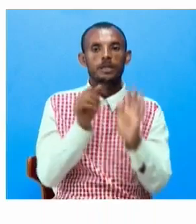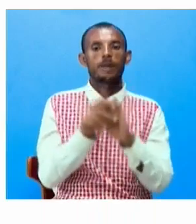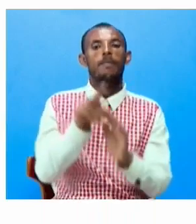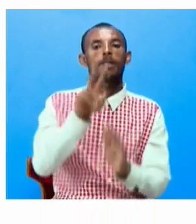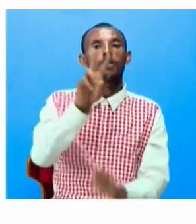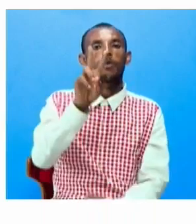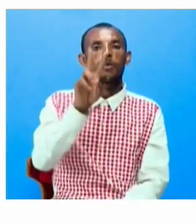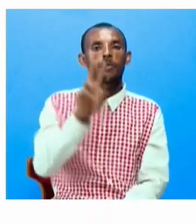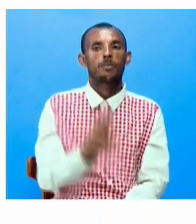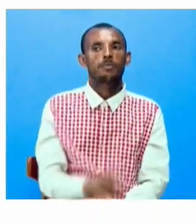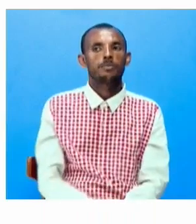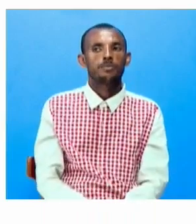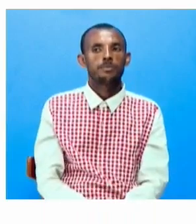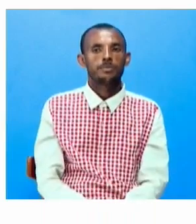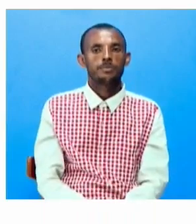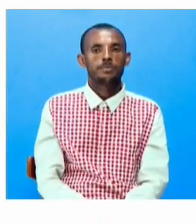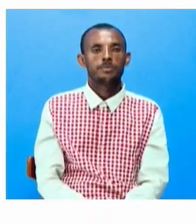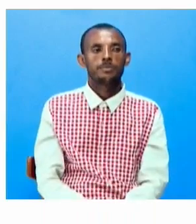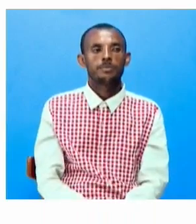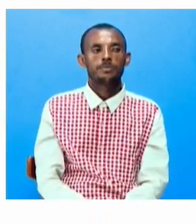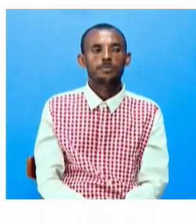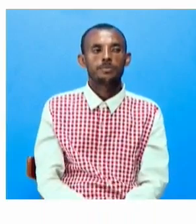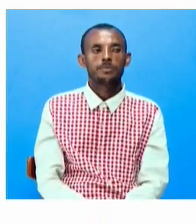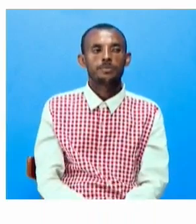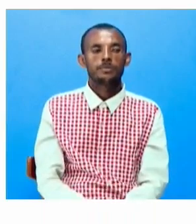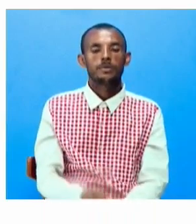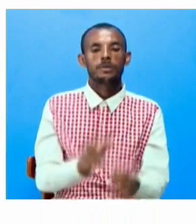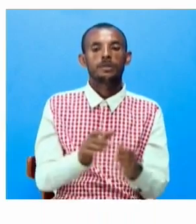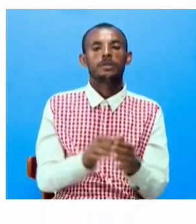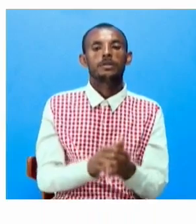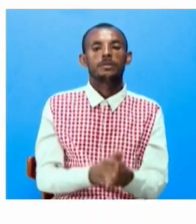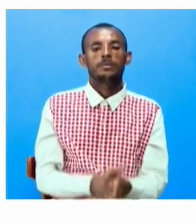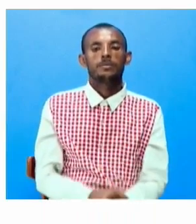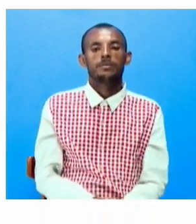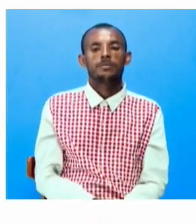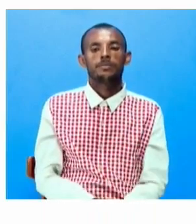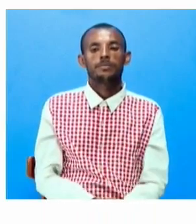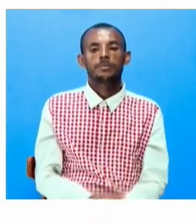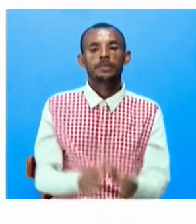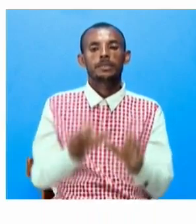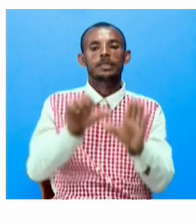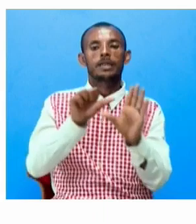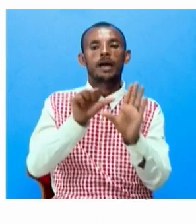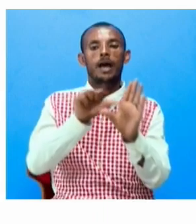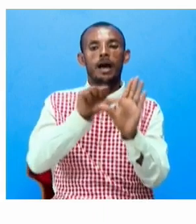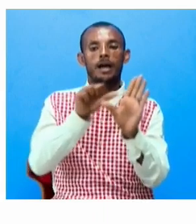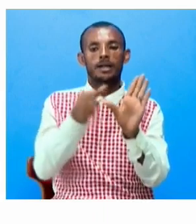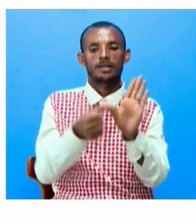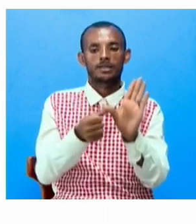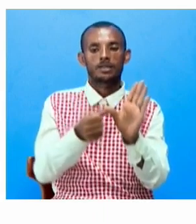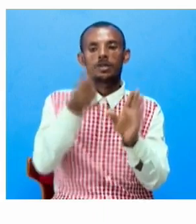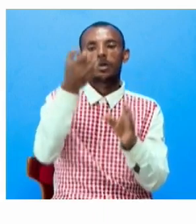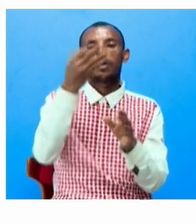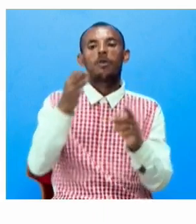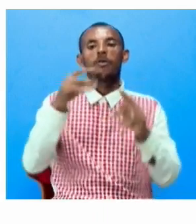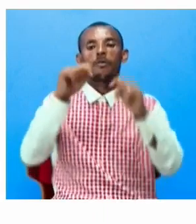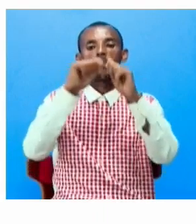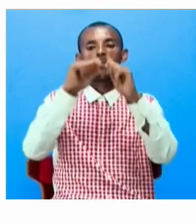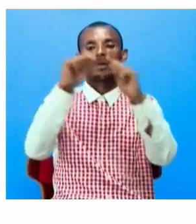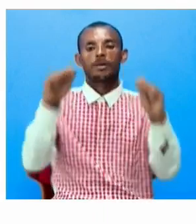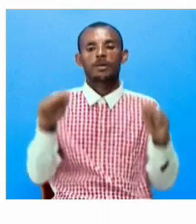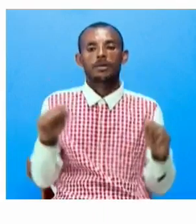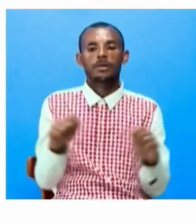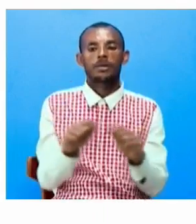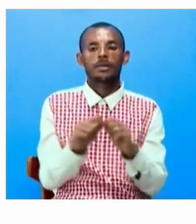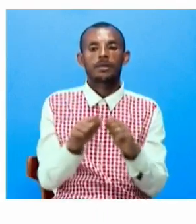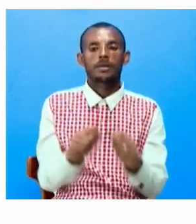The angles of the triangle. the angles